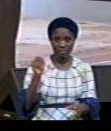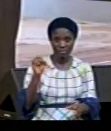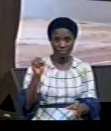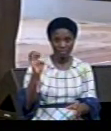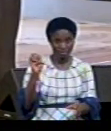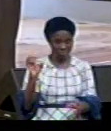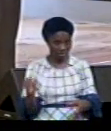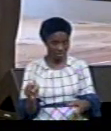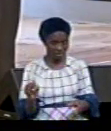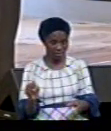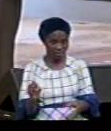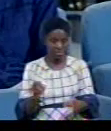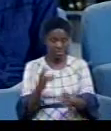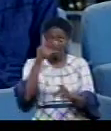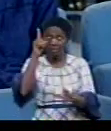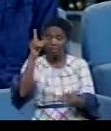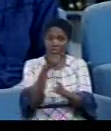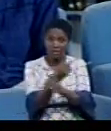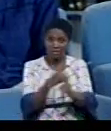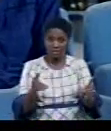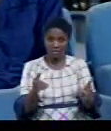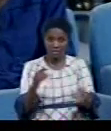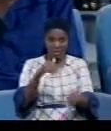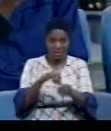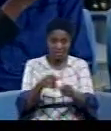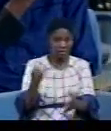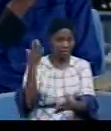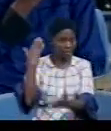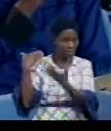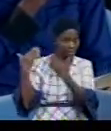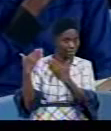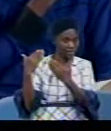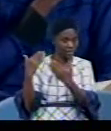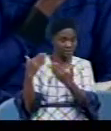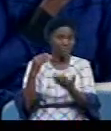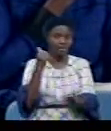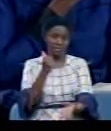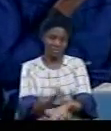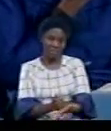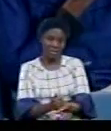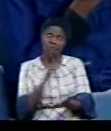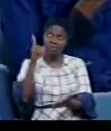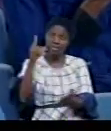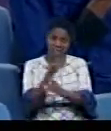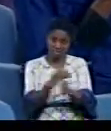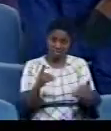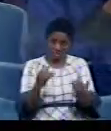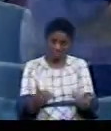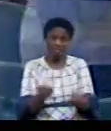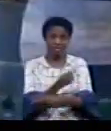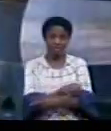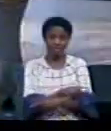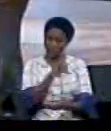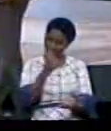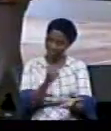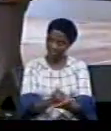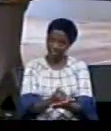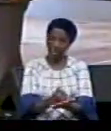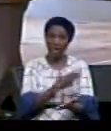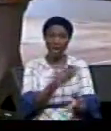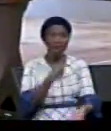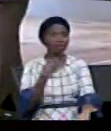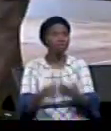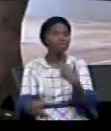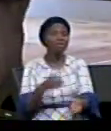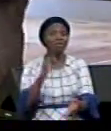past. Amen. He delivers today. Amen. And whatever lies on